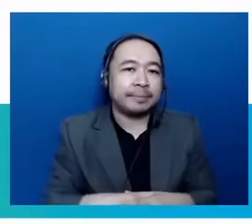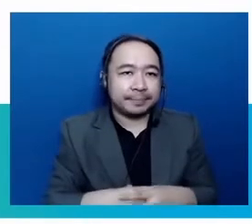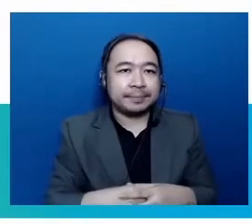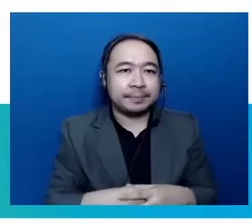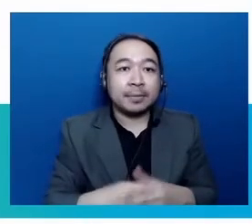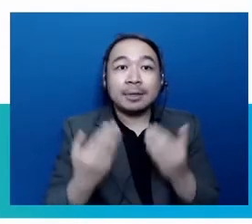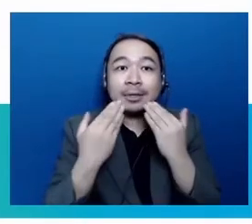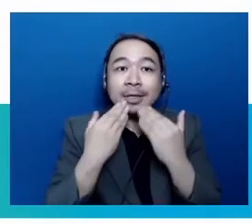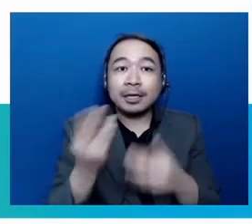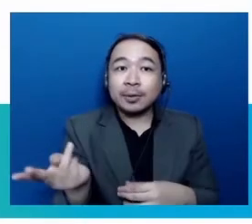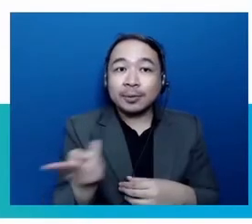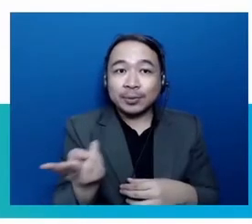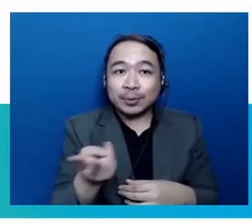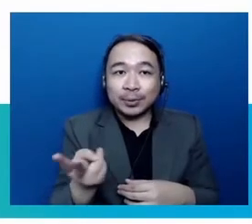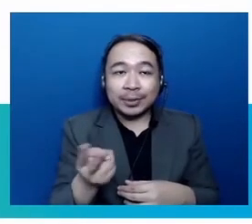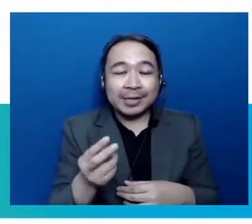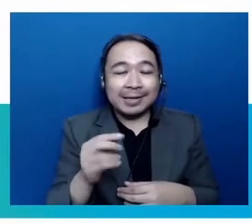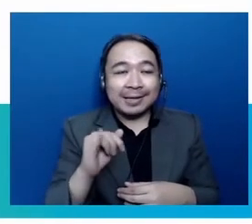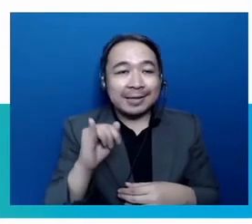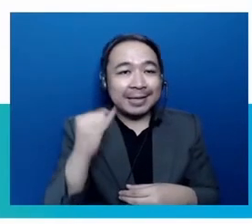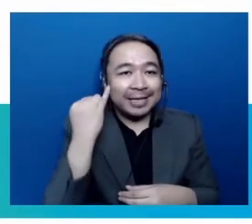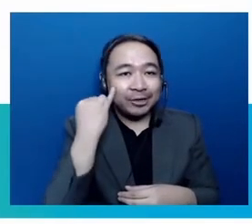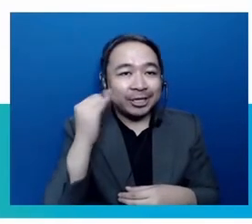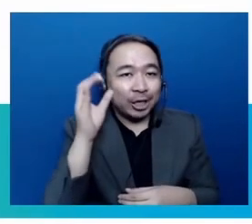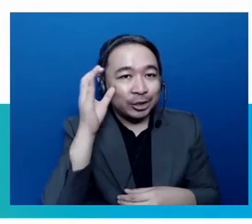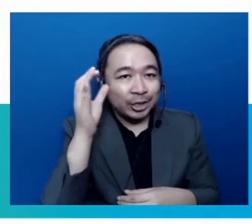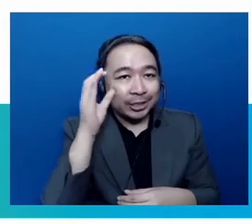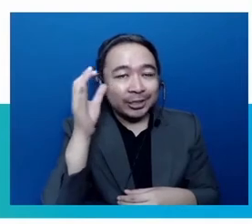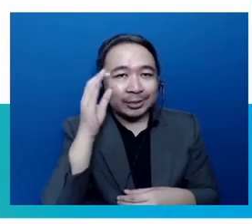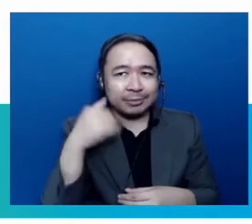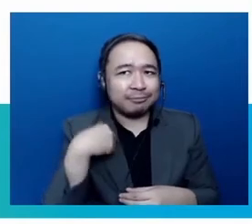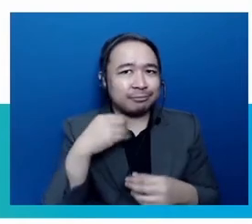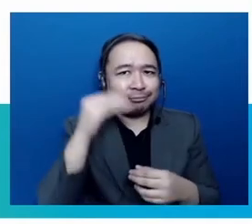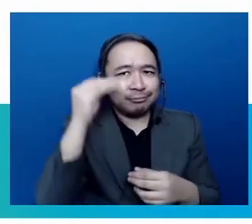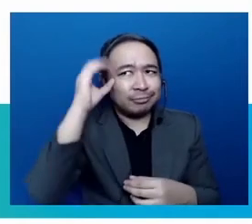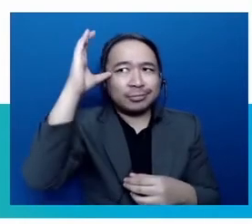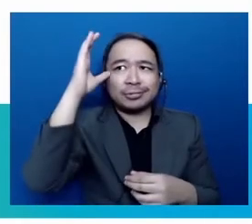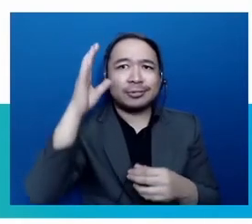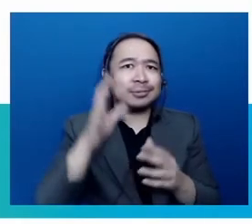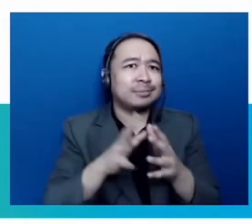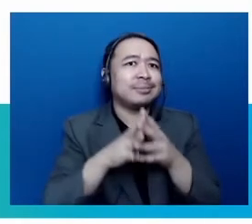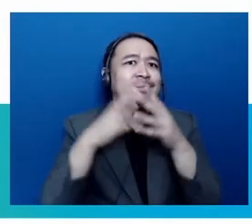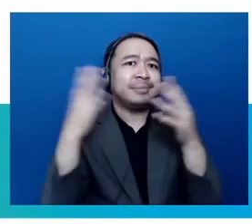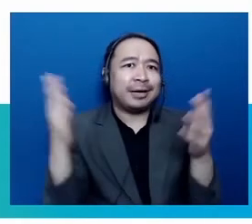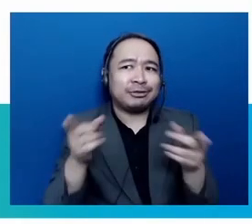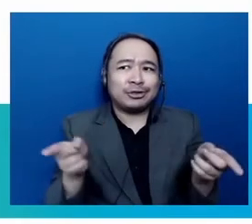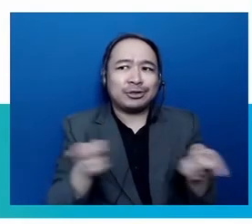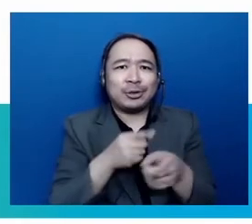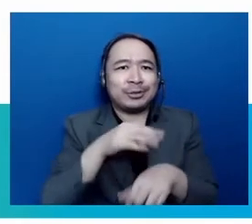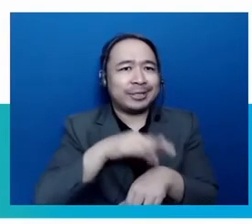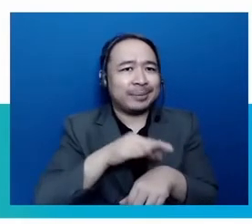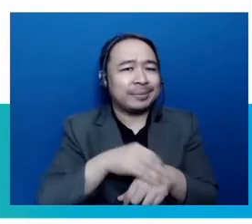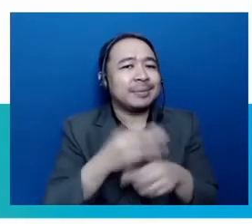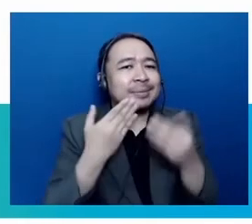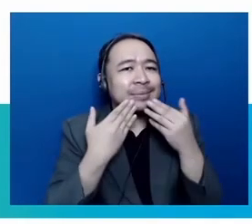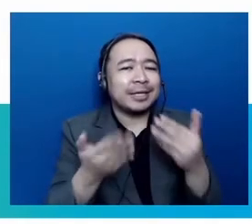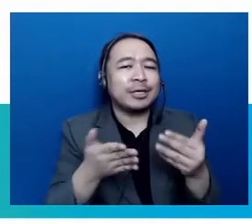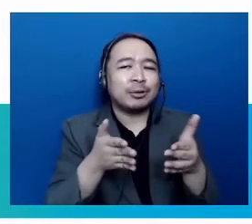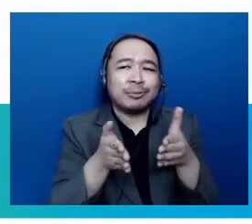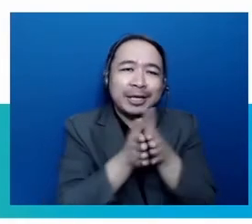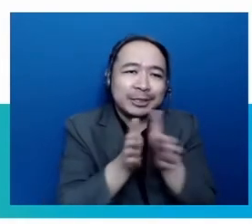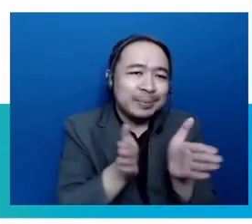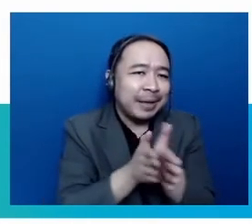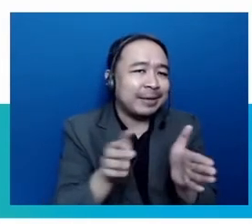Christian. We've learned so much in just with short amounts of time. Thank you for simplifying finance for those